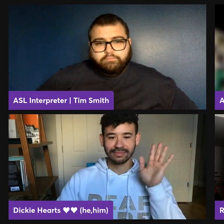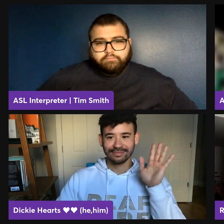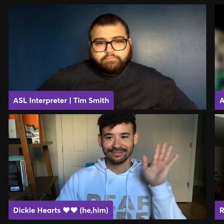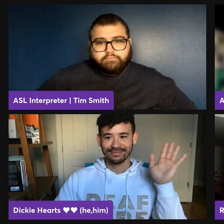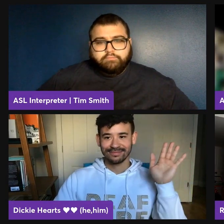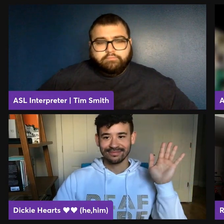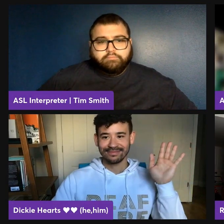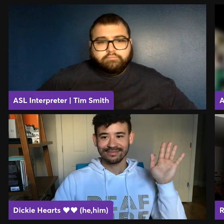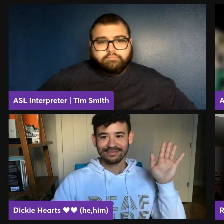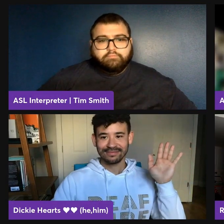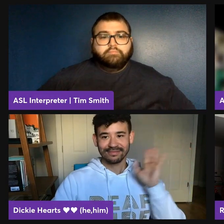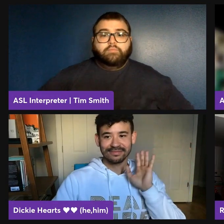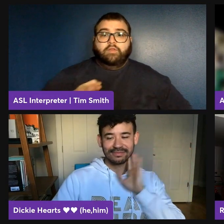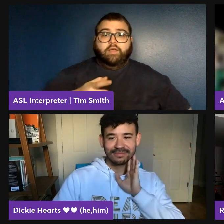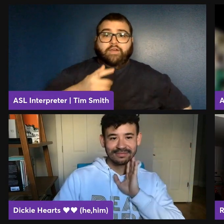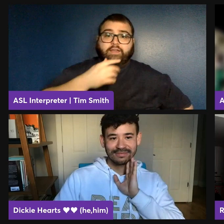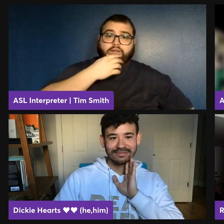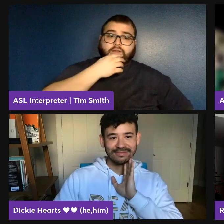Well,